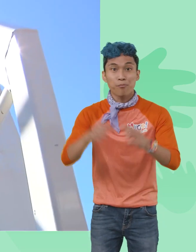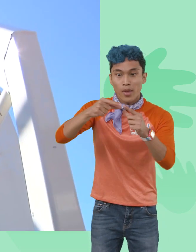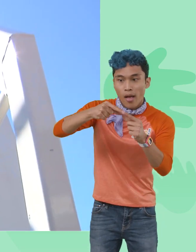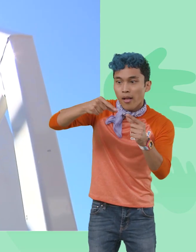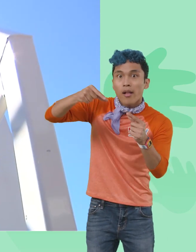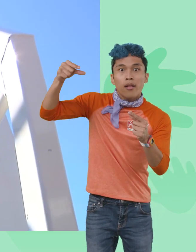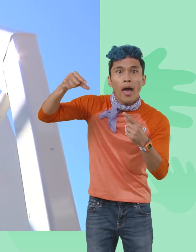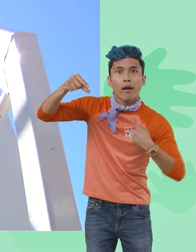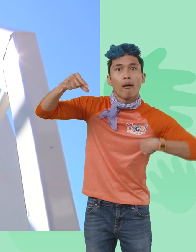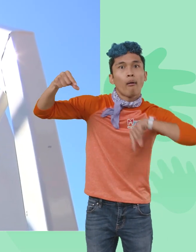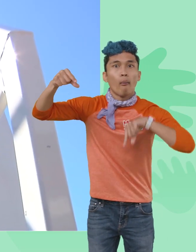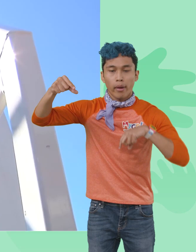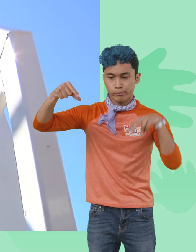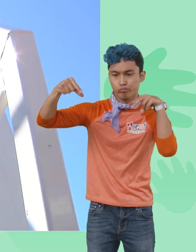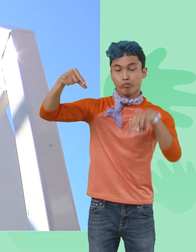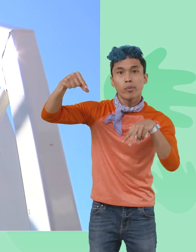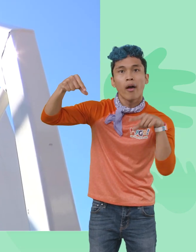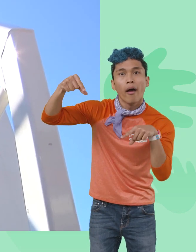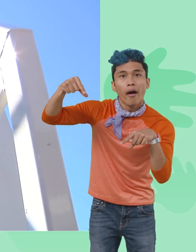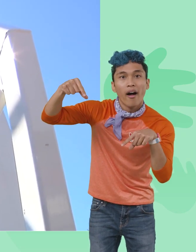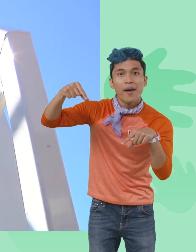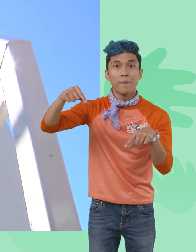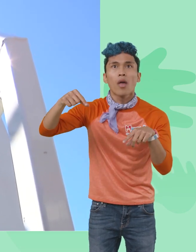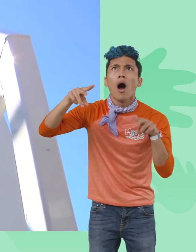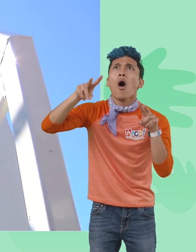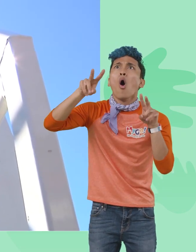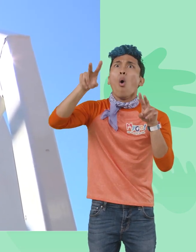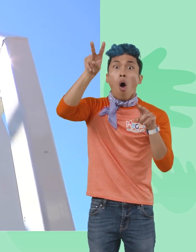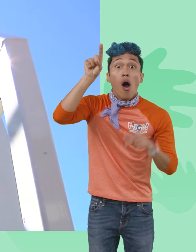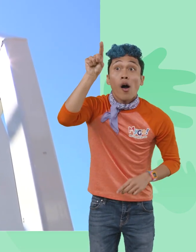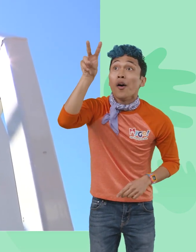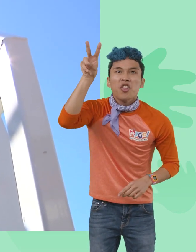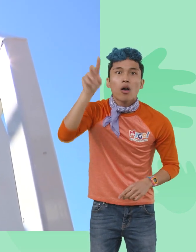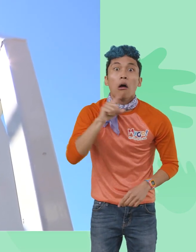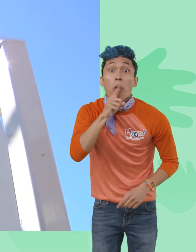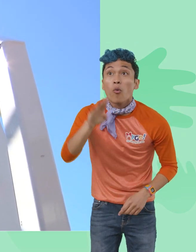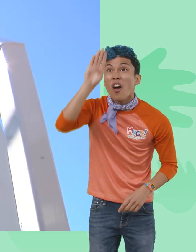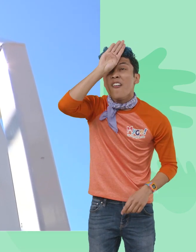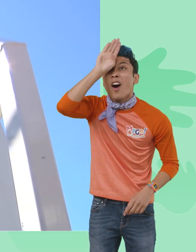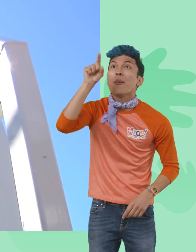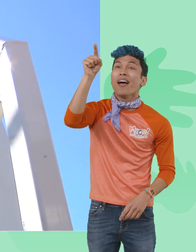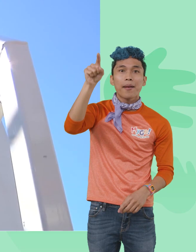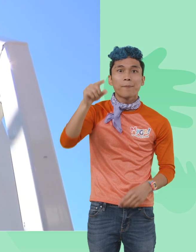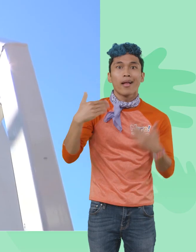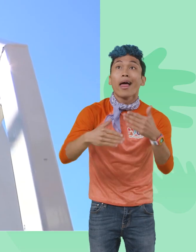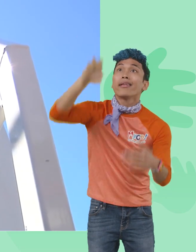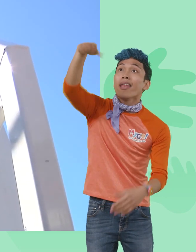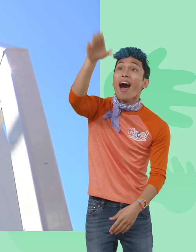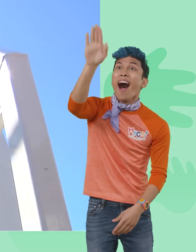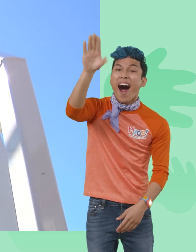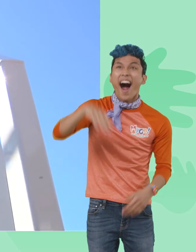At the base of the ladder on the fire truck and look way up there. Yeah, there's a real fireman. Let's get him to wave to